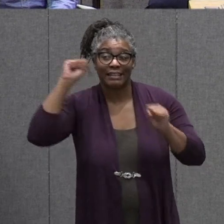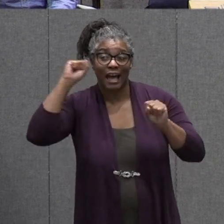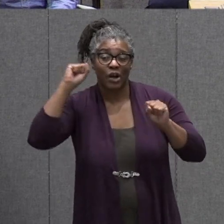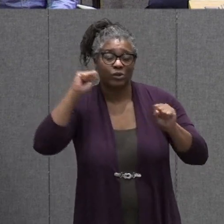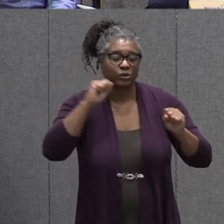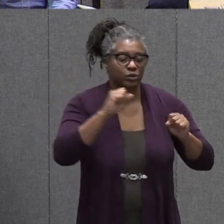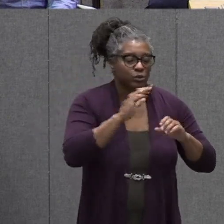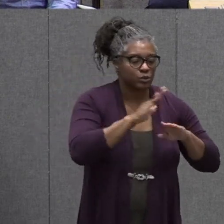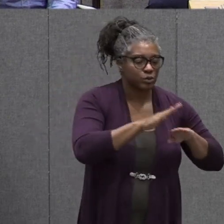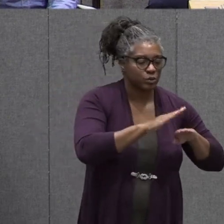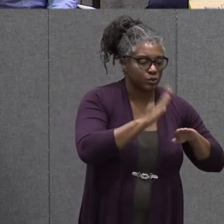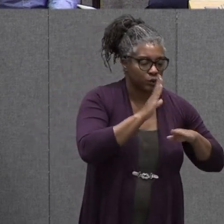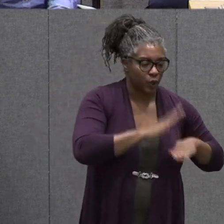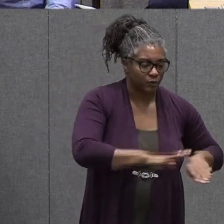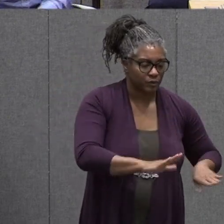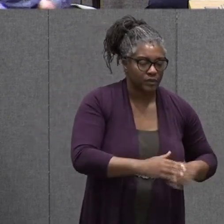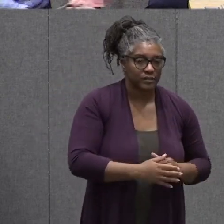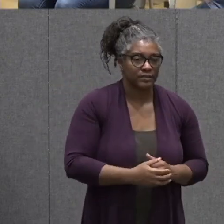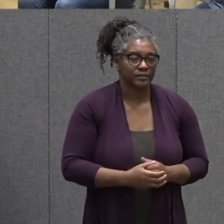who wants a drum.